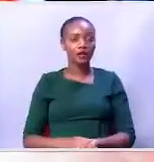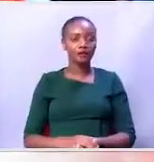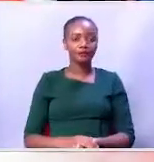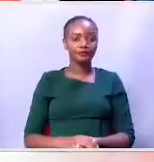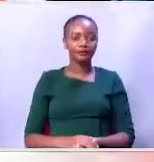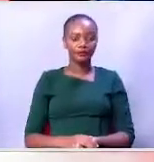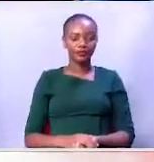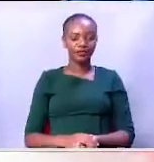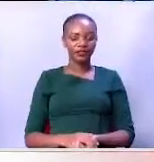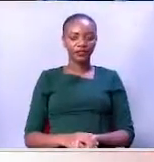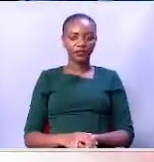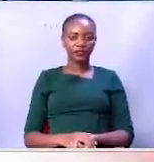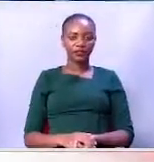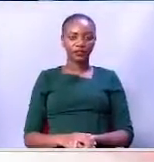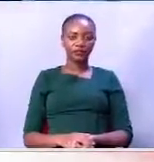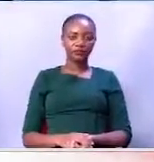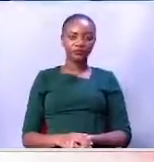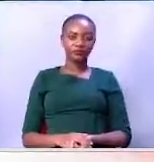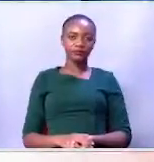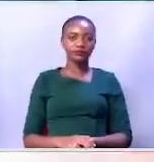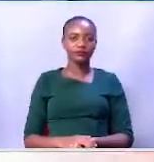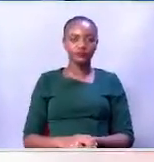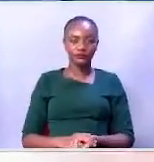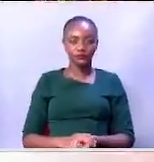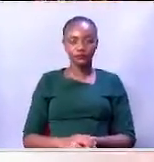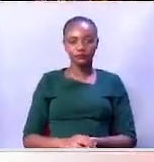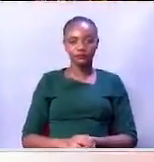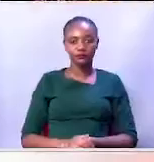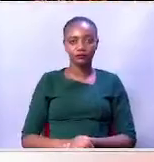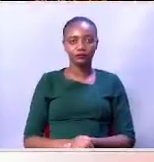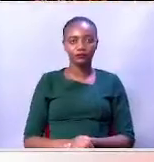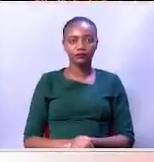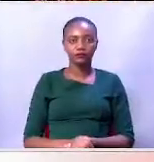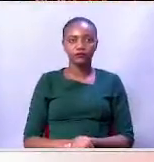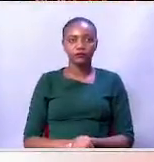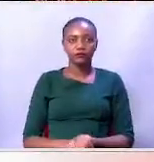TV 47. Well, thank you.